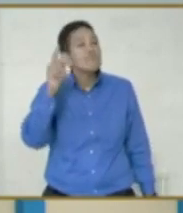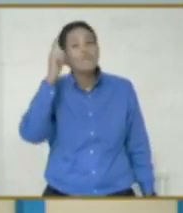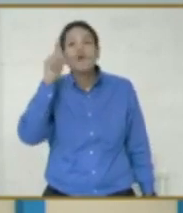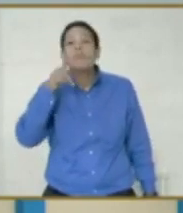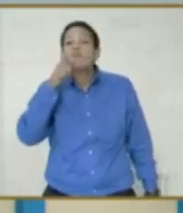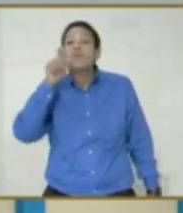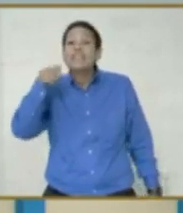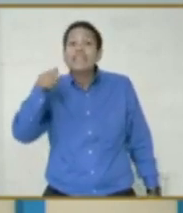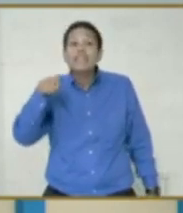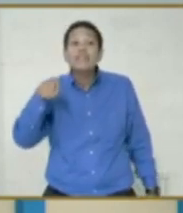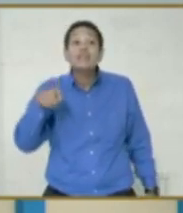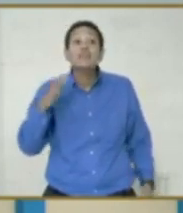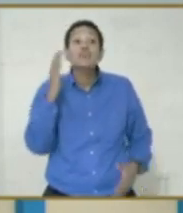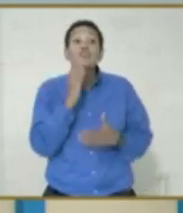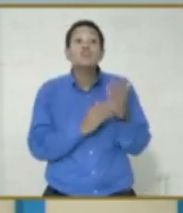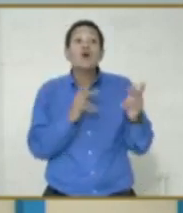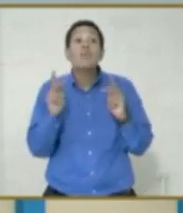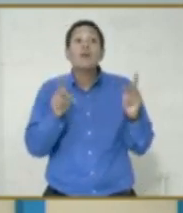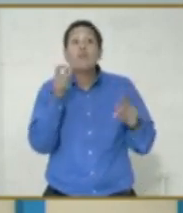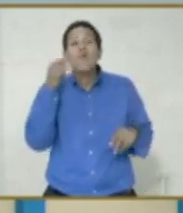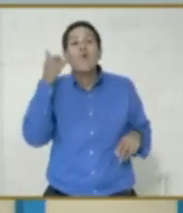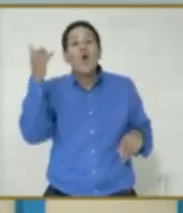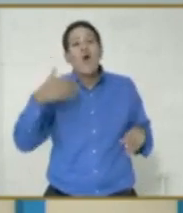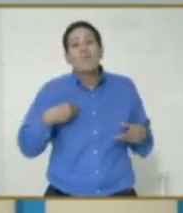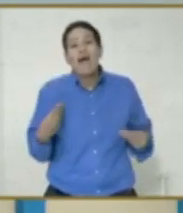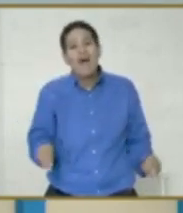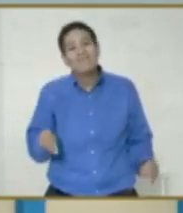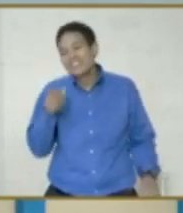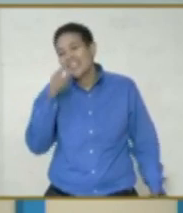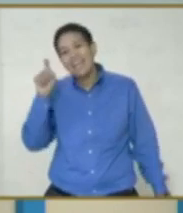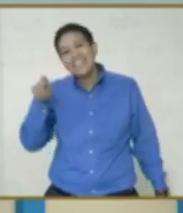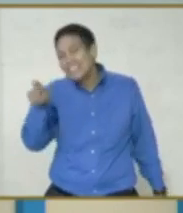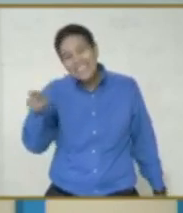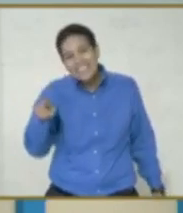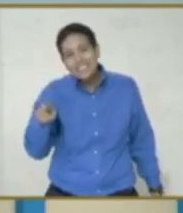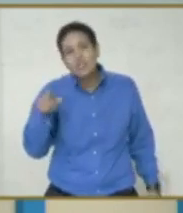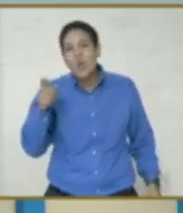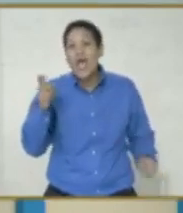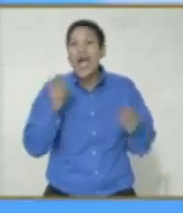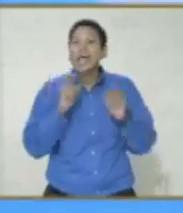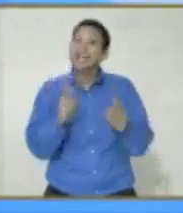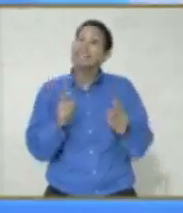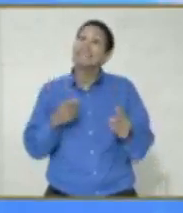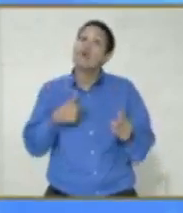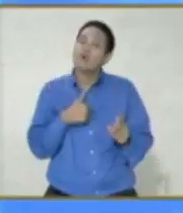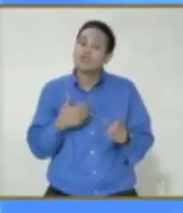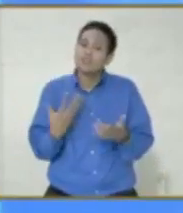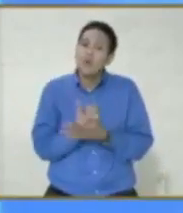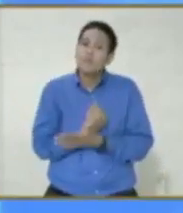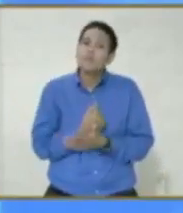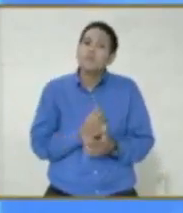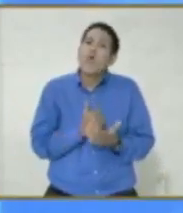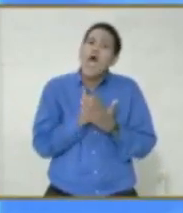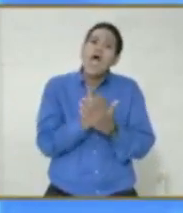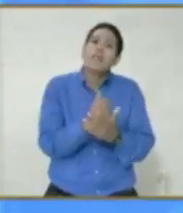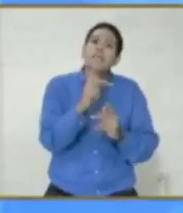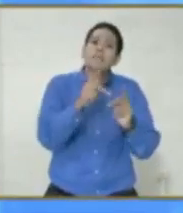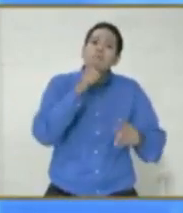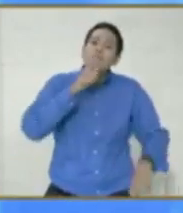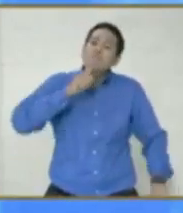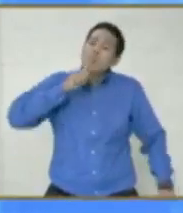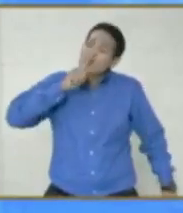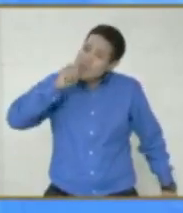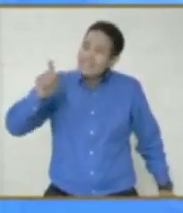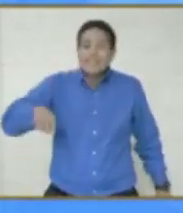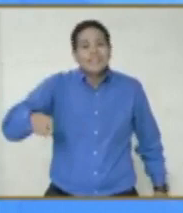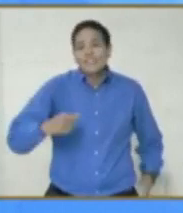my office are people who really don't need it. So you have to give us a chance to help those persons who really, really need this sort